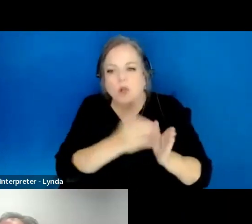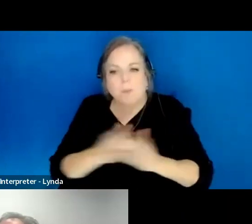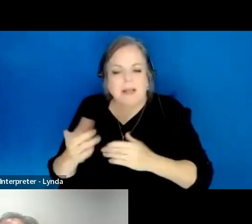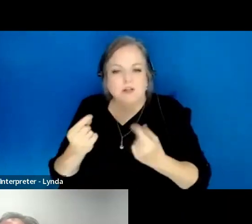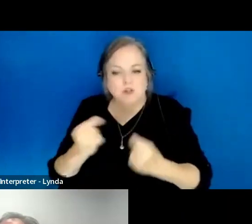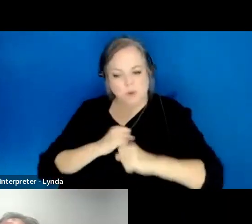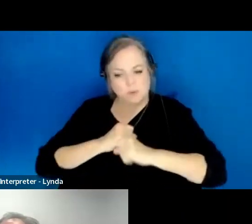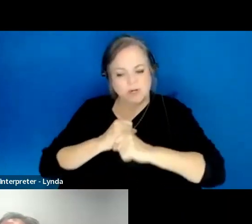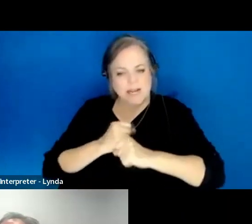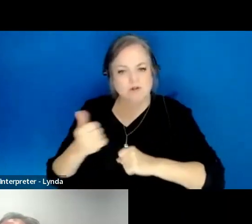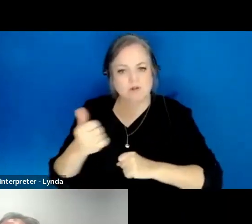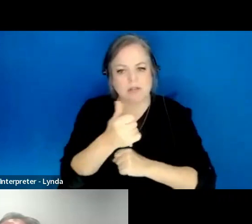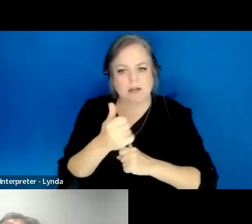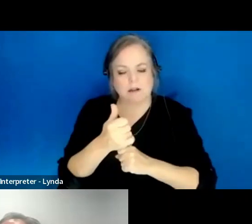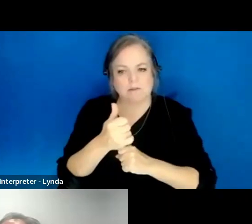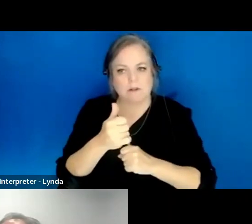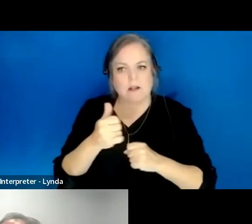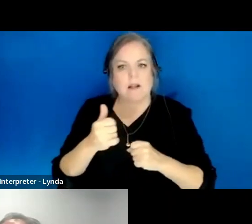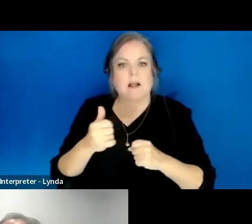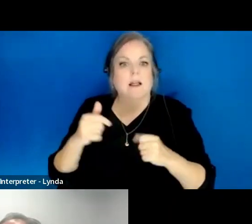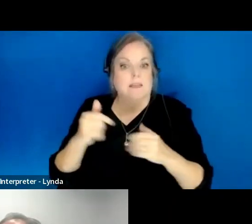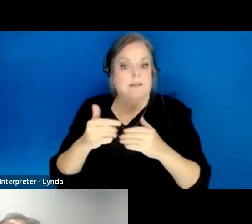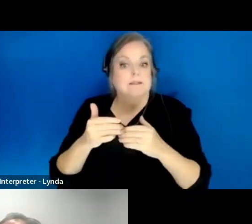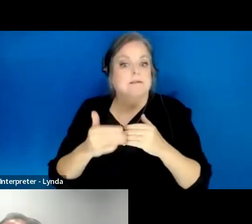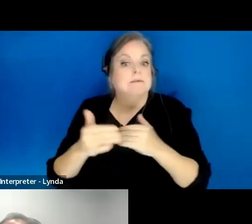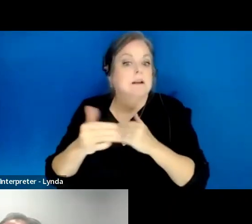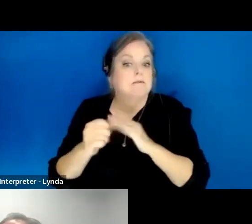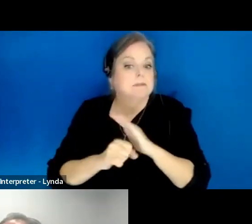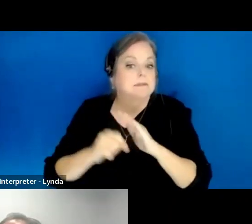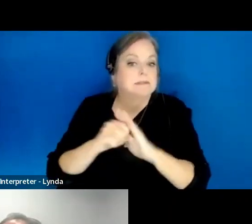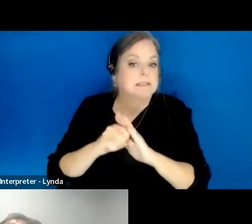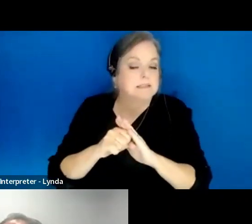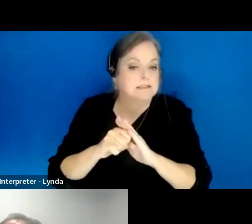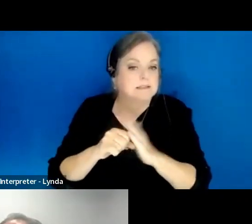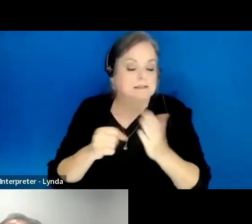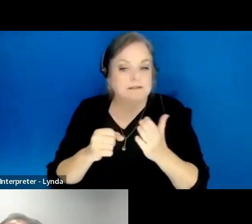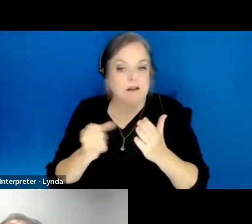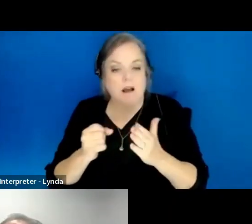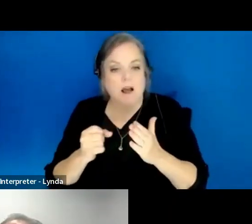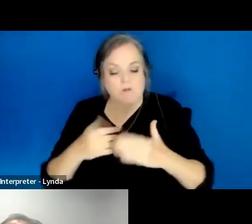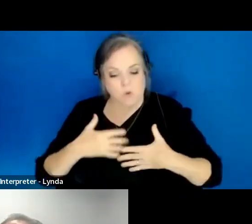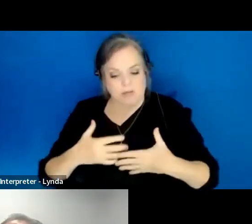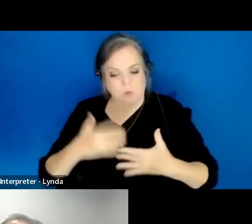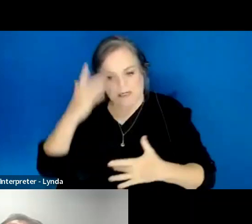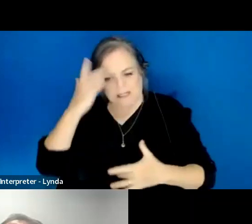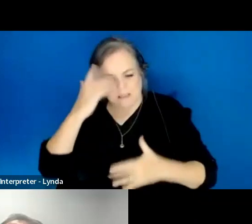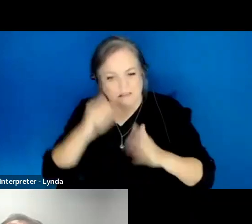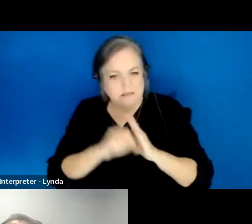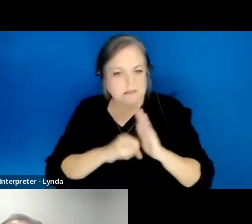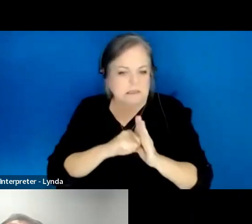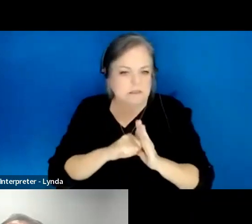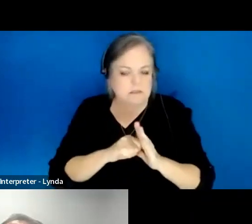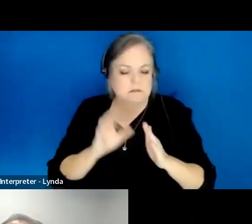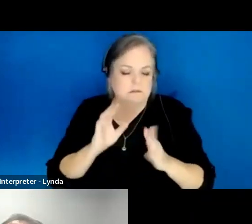yourself this upcoming indoor season, a season of respiratory illness probably going to